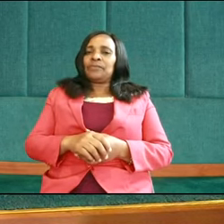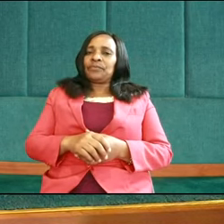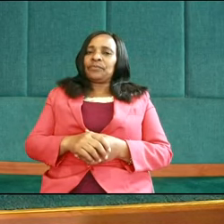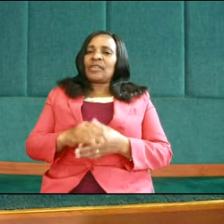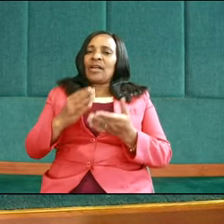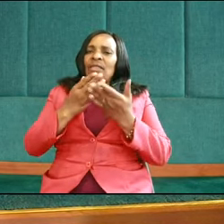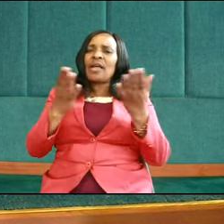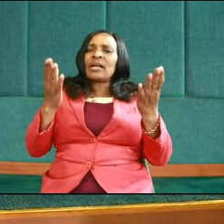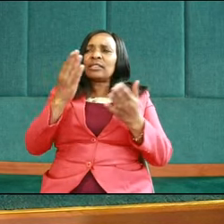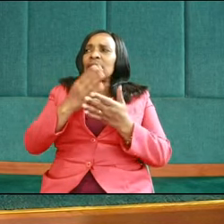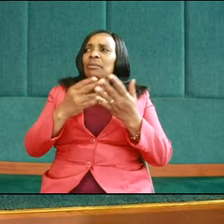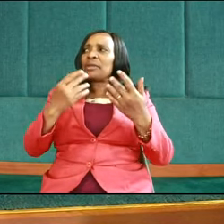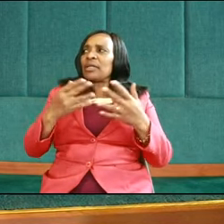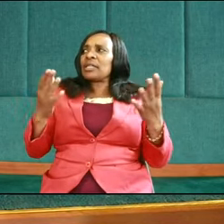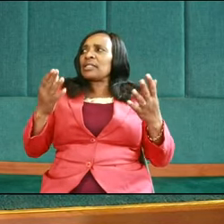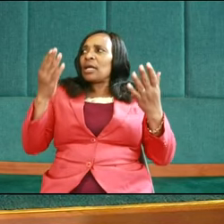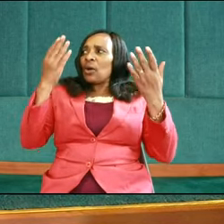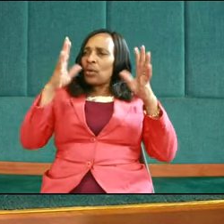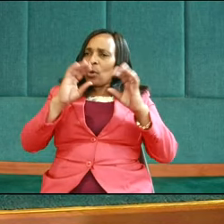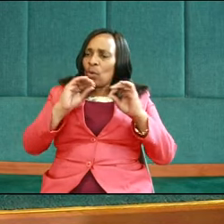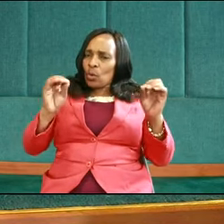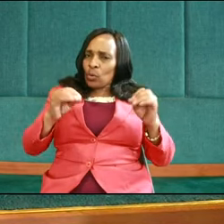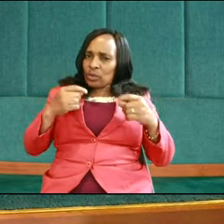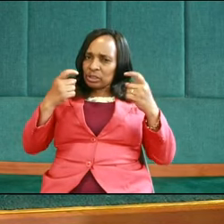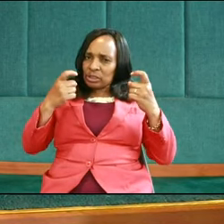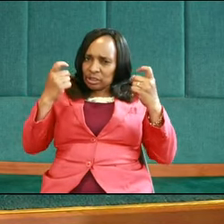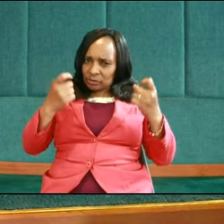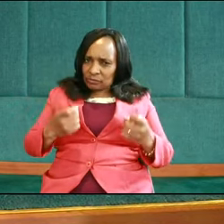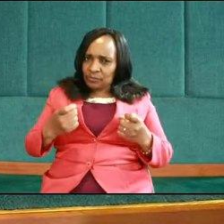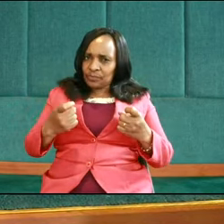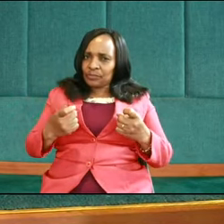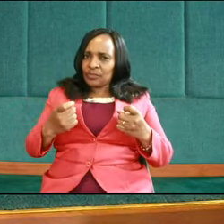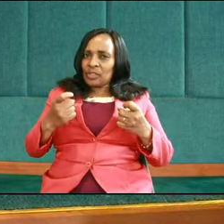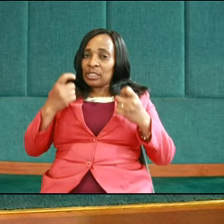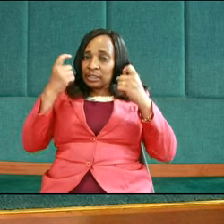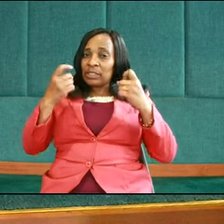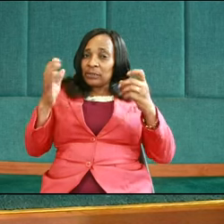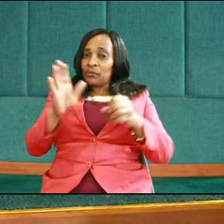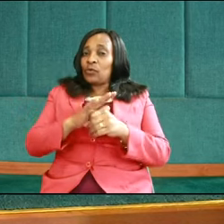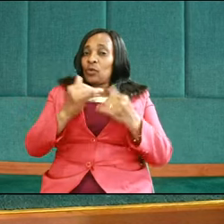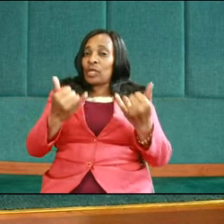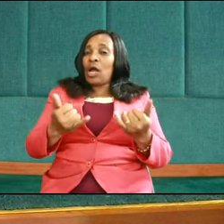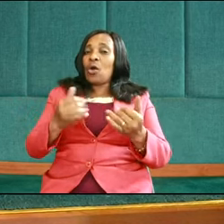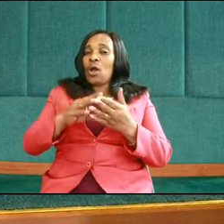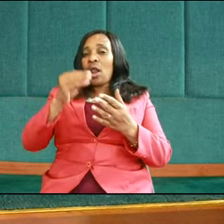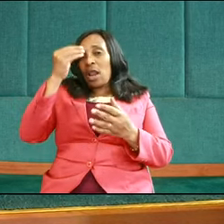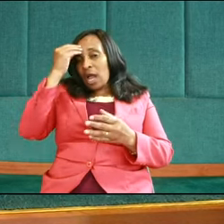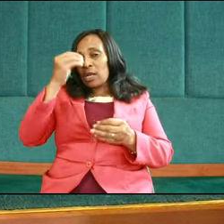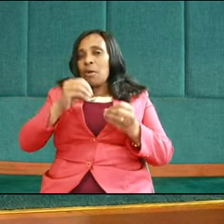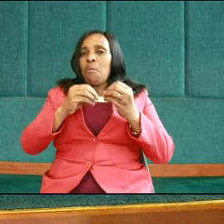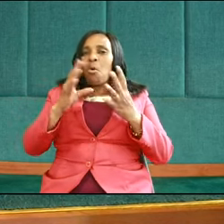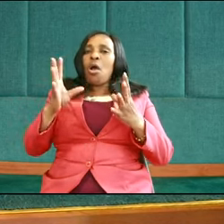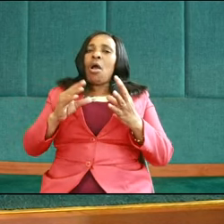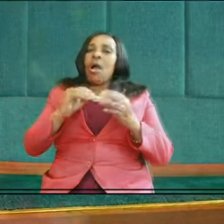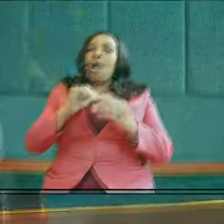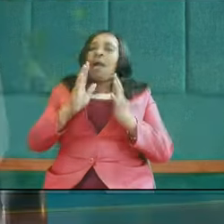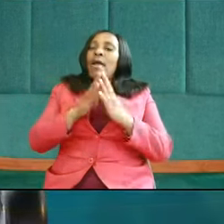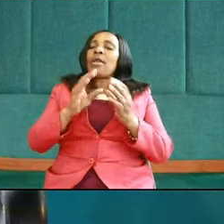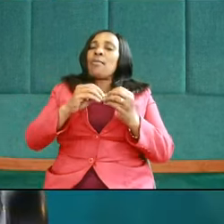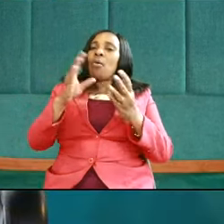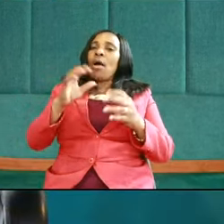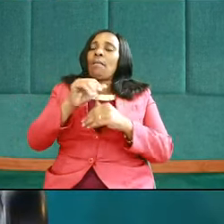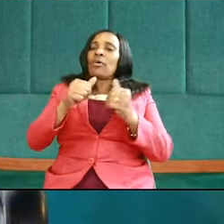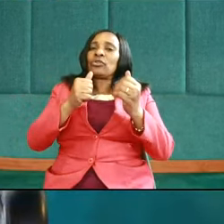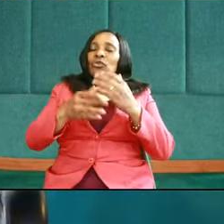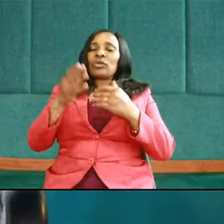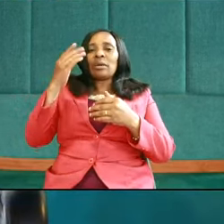are some things that we don't know are sinful right now. But as we learn to know more and more about God, we actually realize